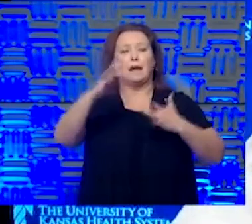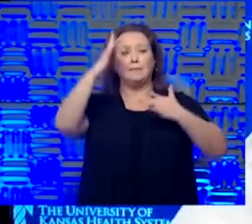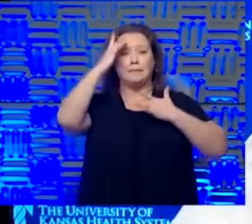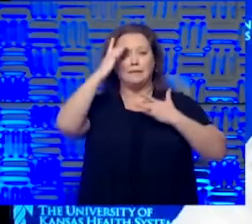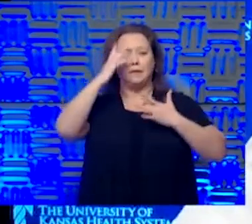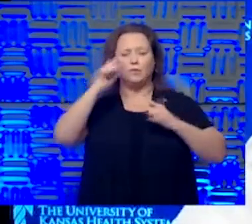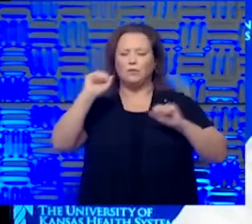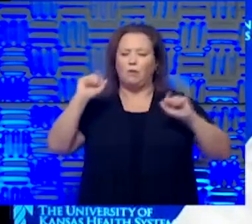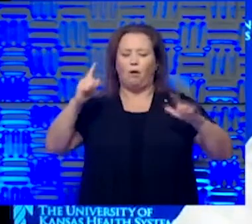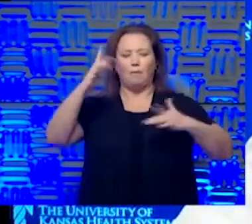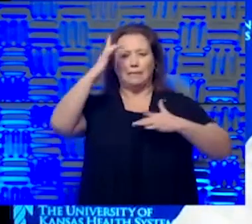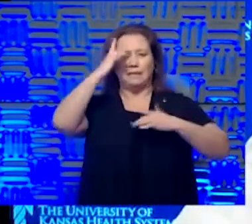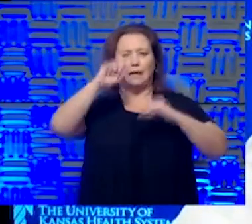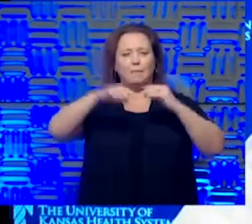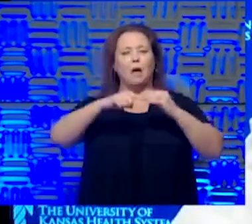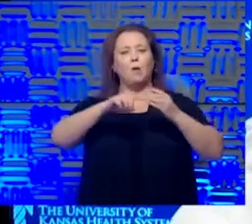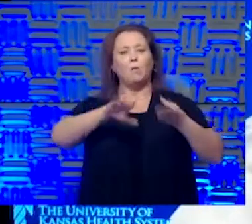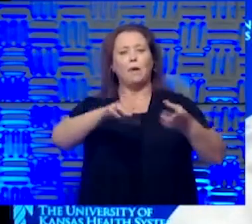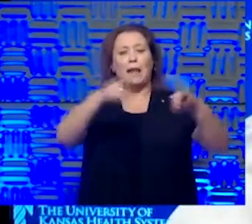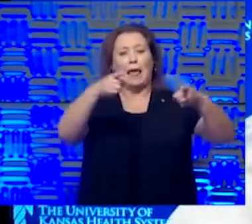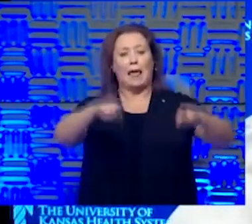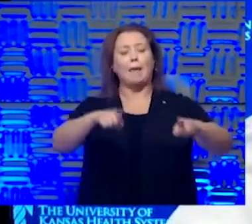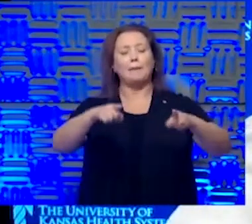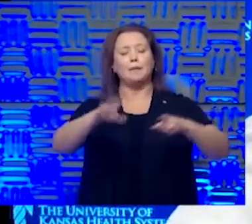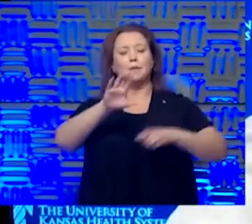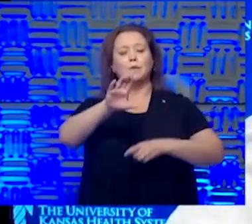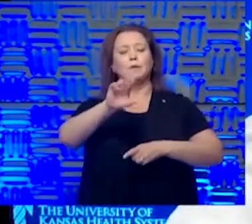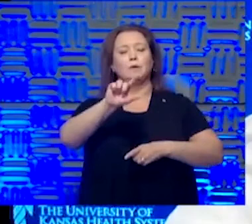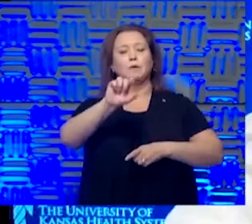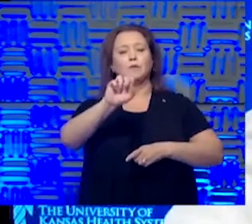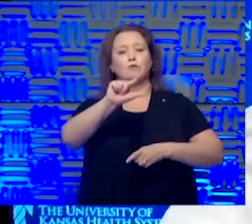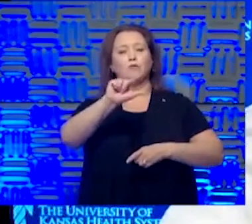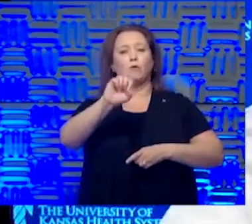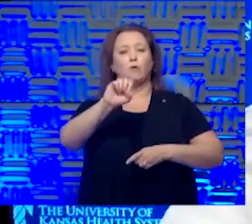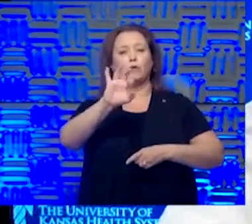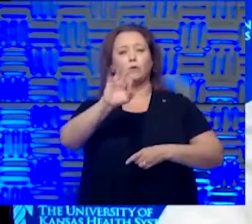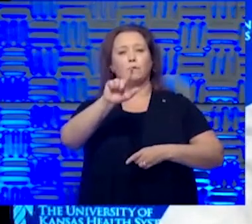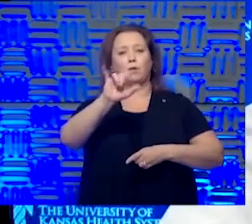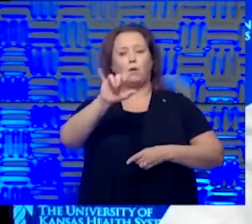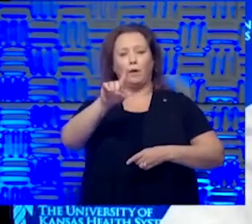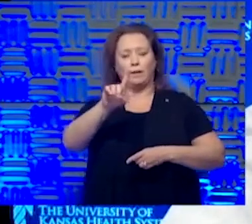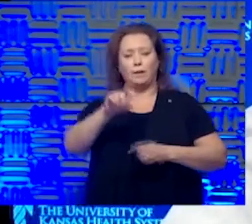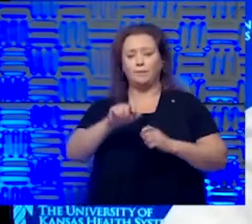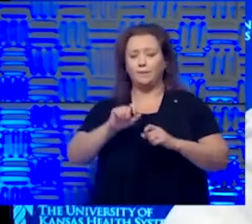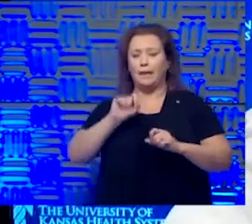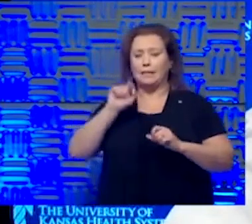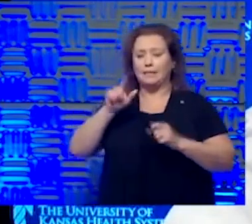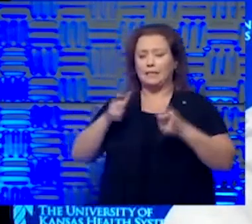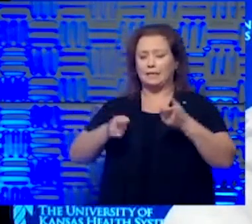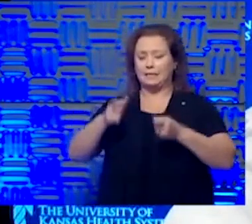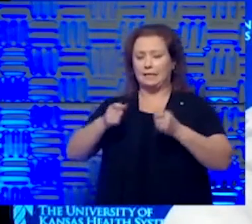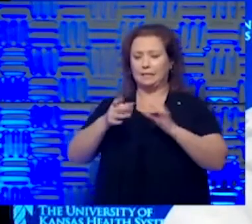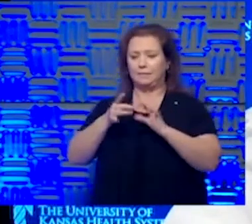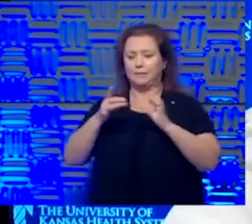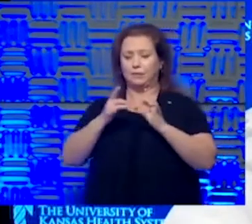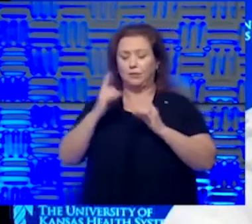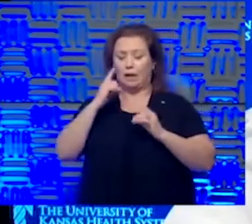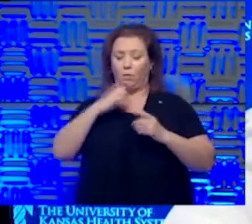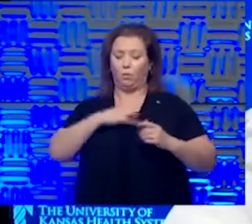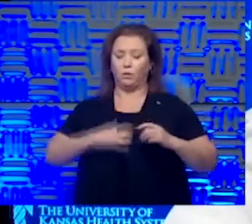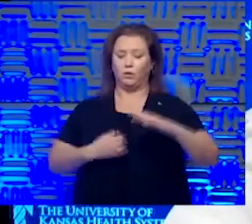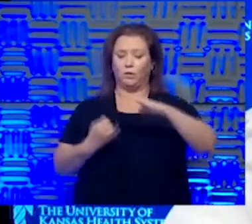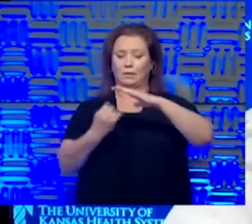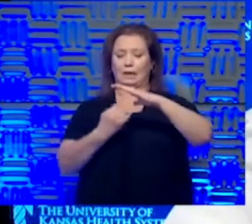all be sickened. Because these kind of things make us all ill. I wrote back, "If only this were one isolated event, but